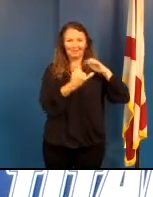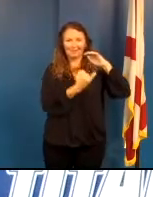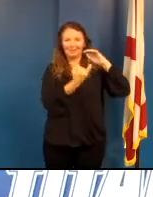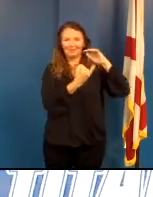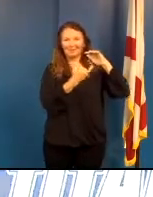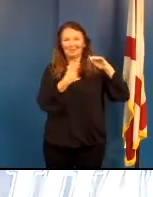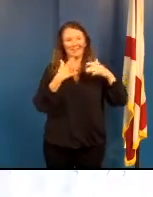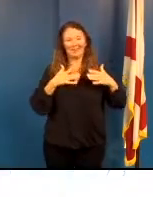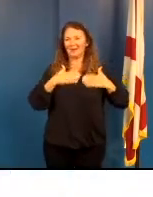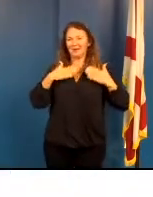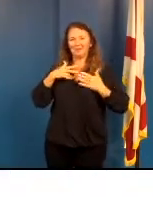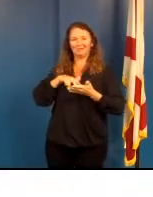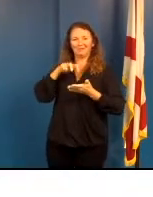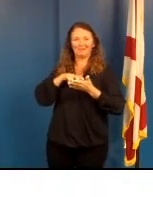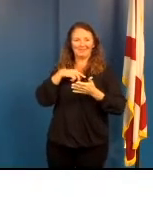which is a treat.